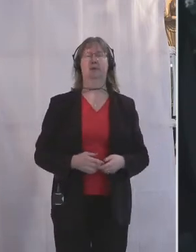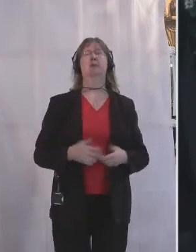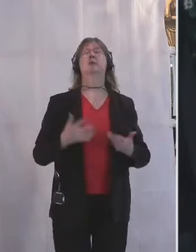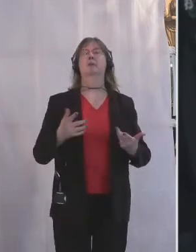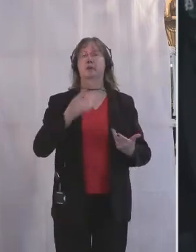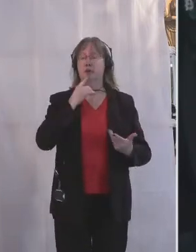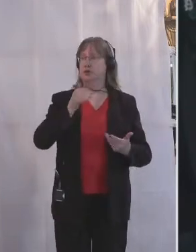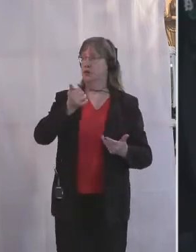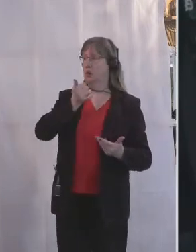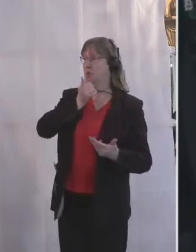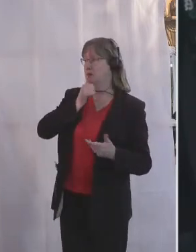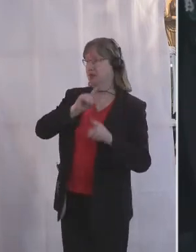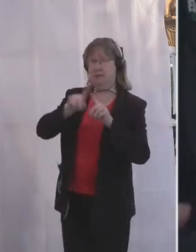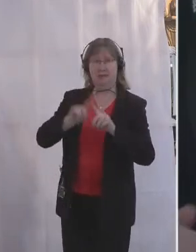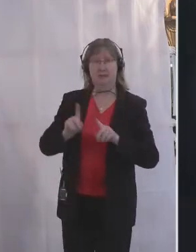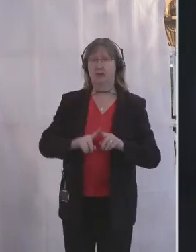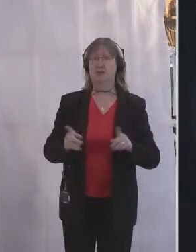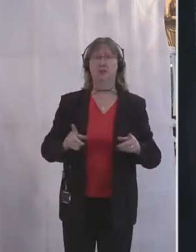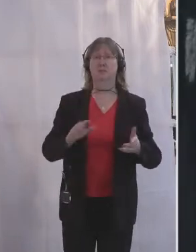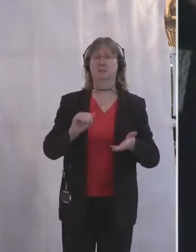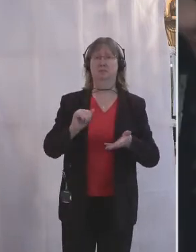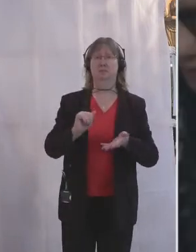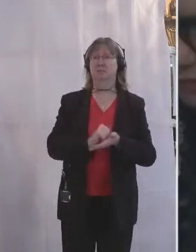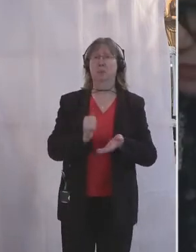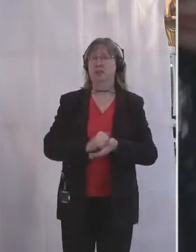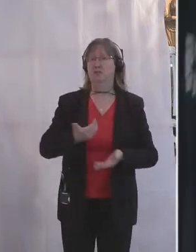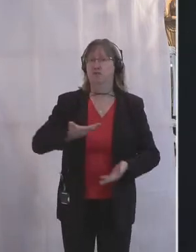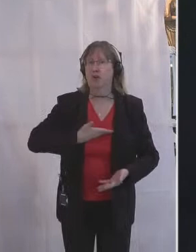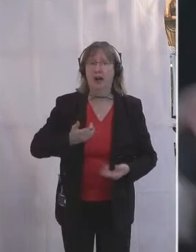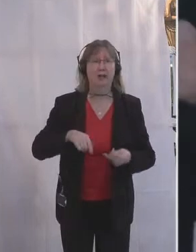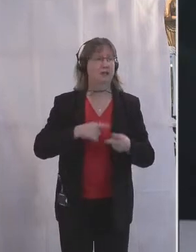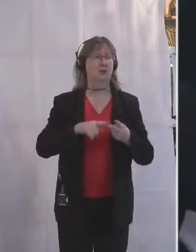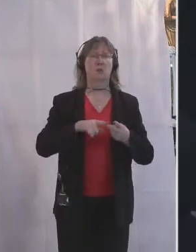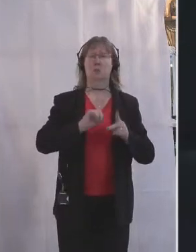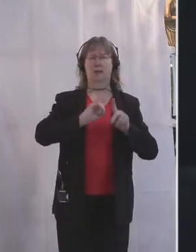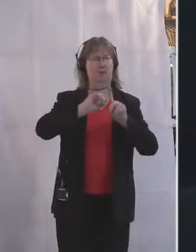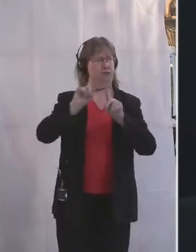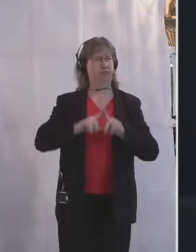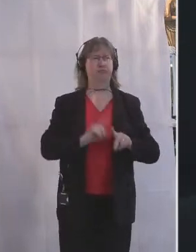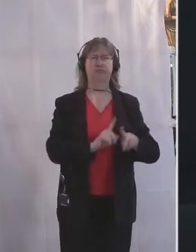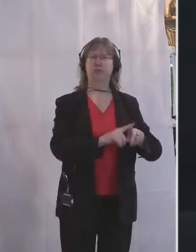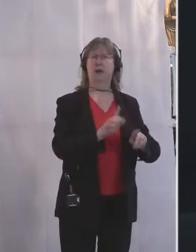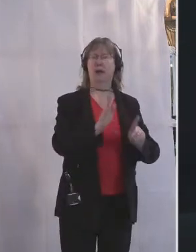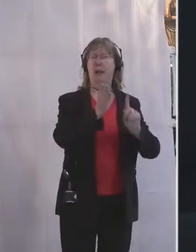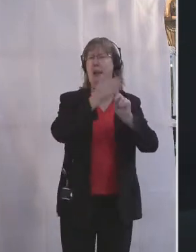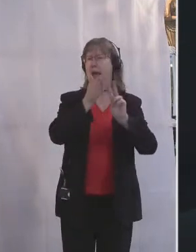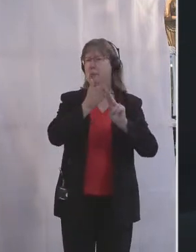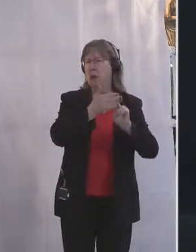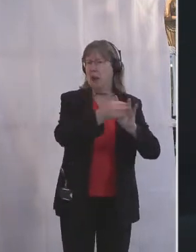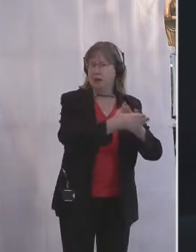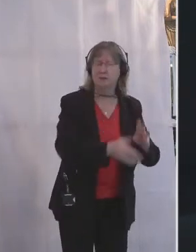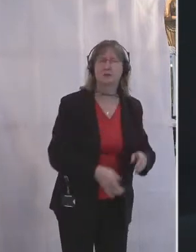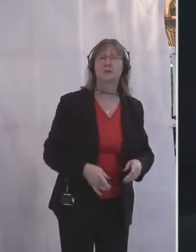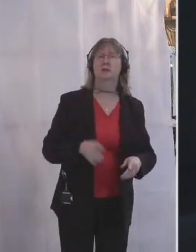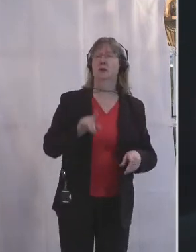and music publishers, got deals in place now with almost 1,000 labels and publishers, and we're clearing the unique specialist